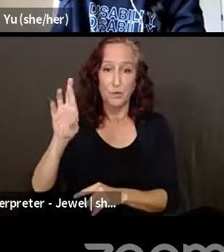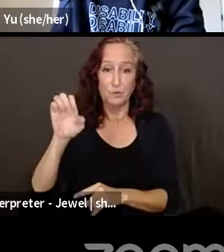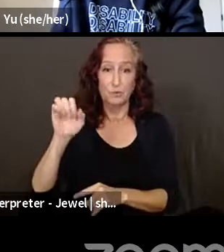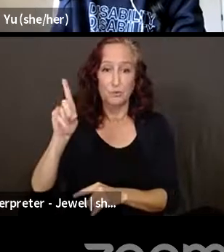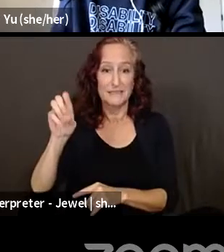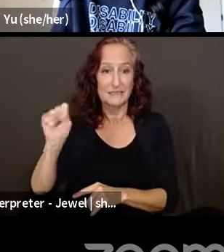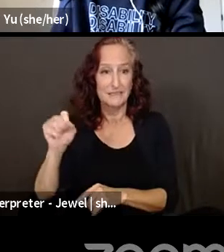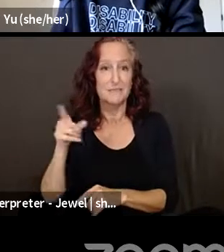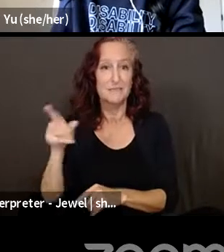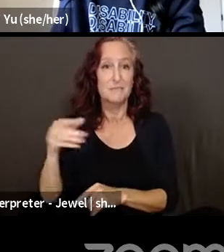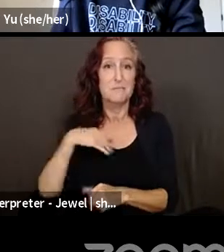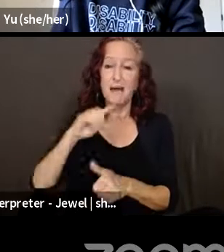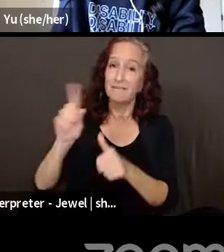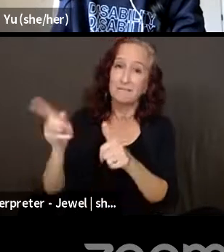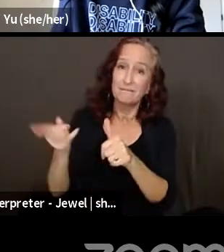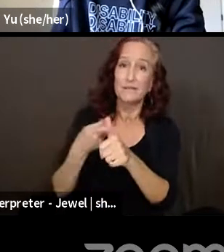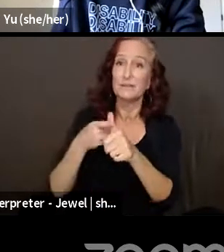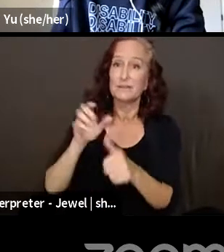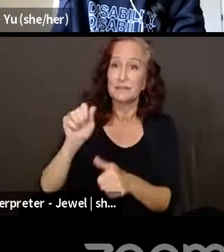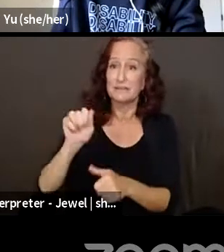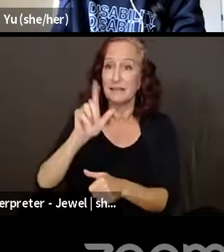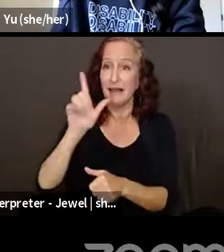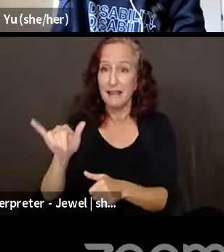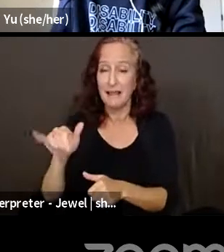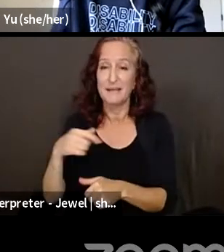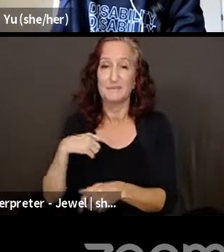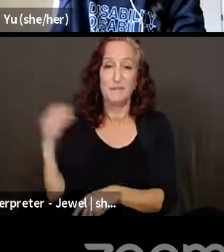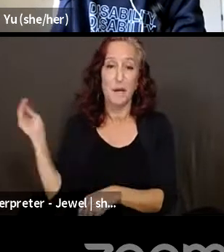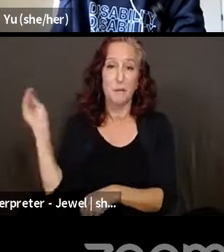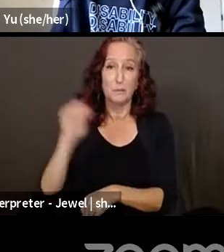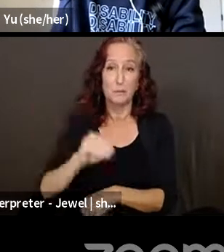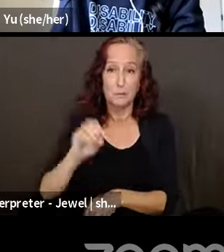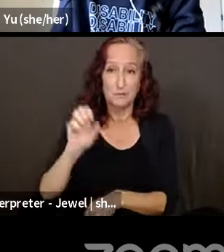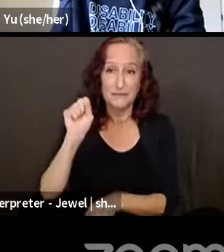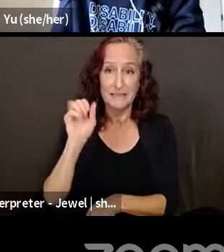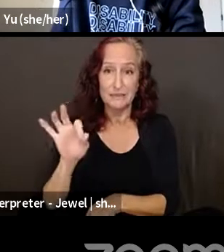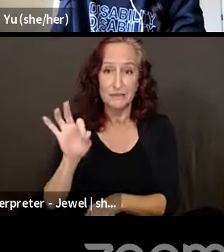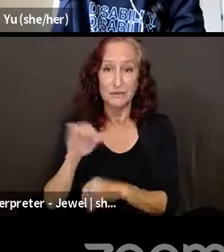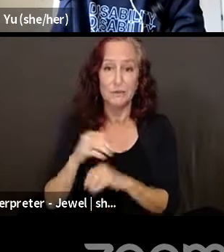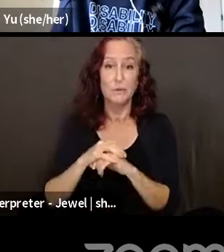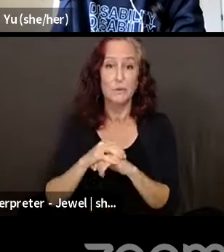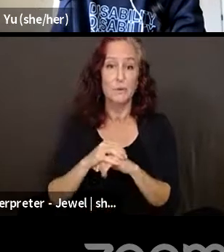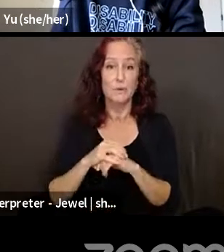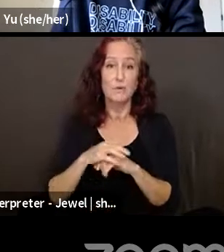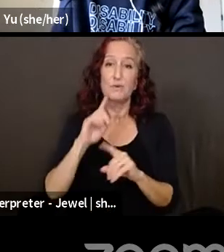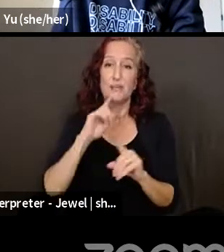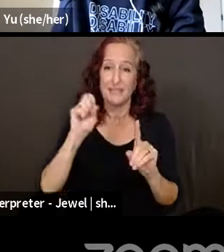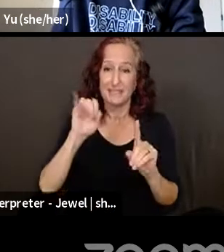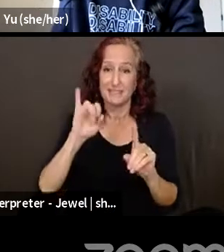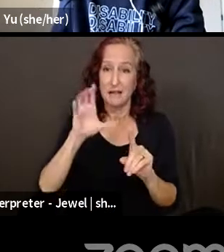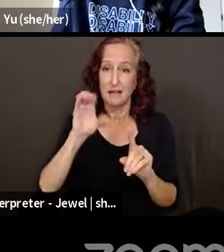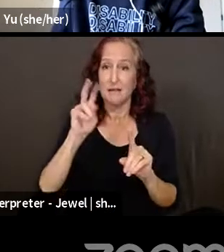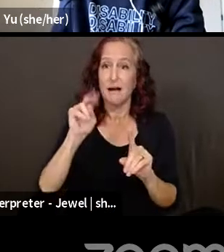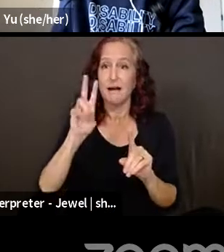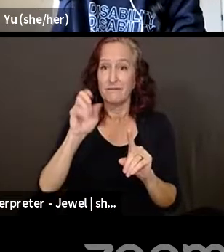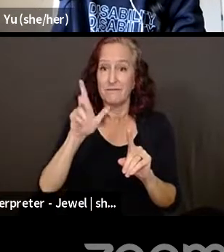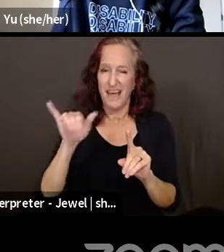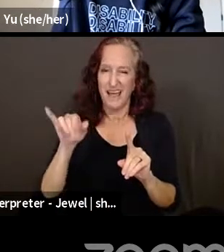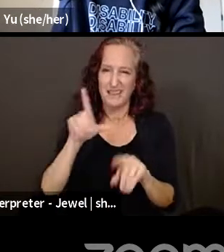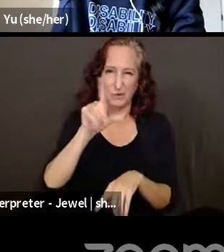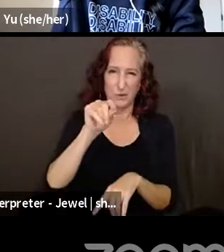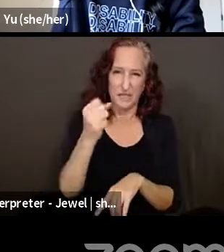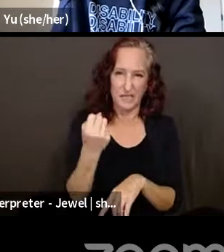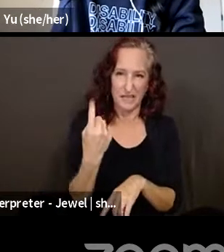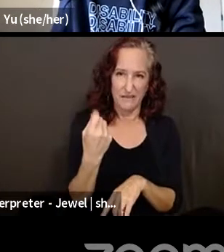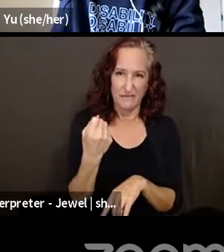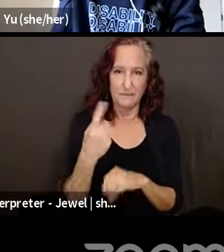very first allies when I moved to San Francisco. When I came to Silicon Valley first in 2011, I